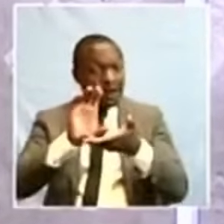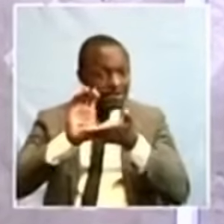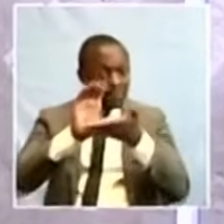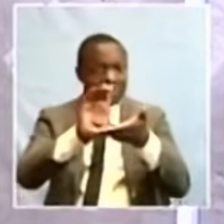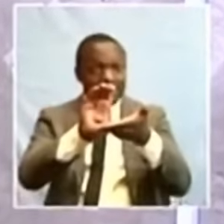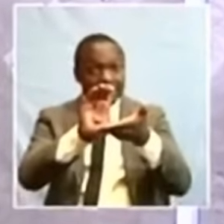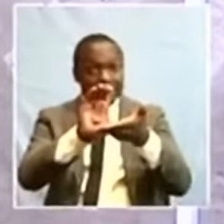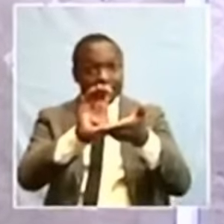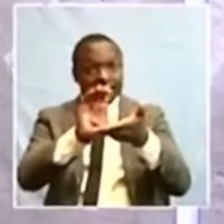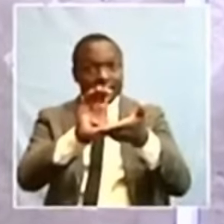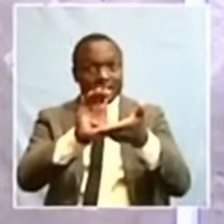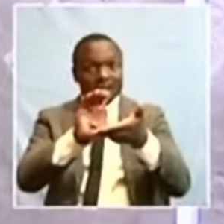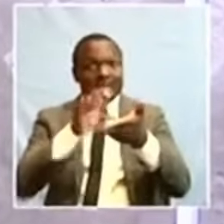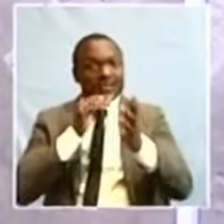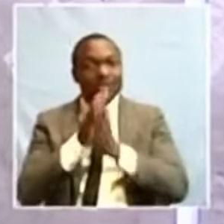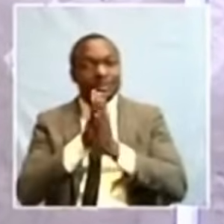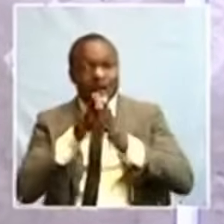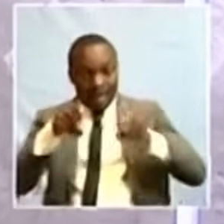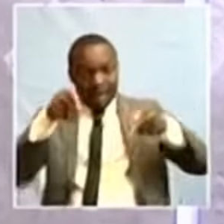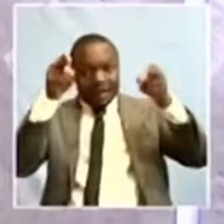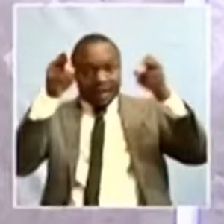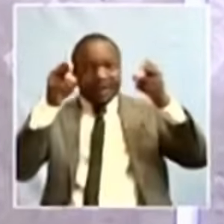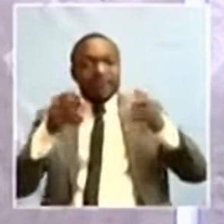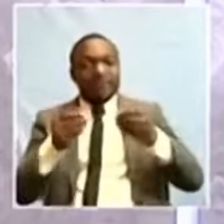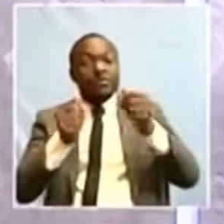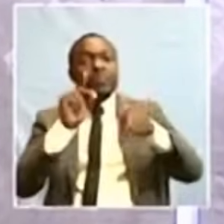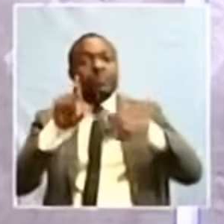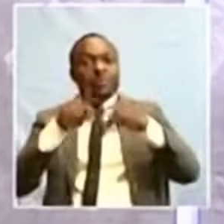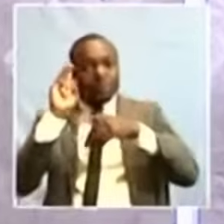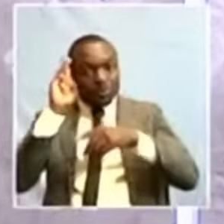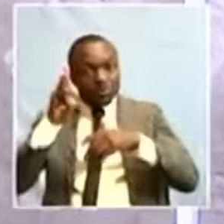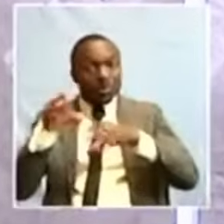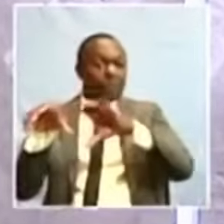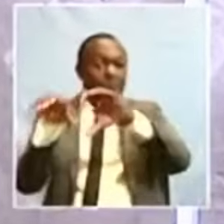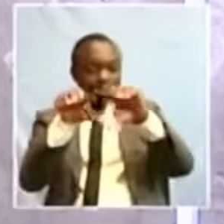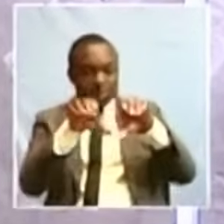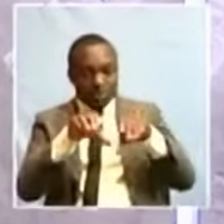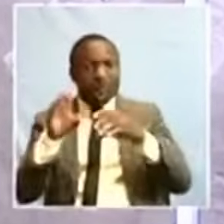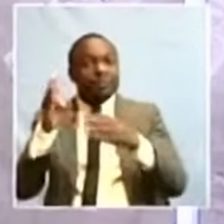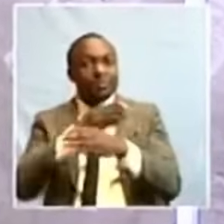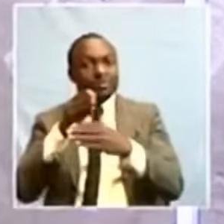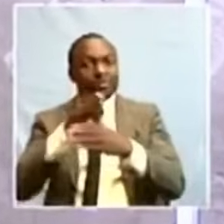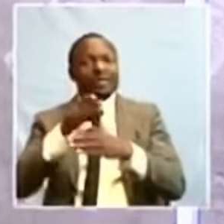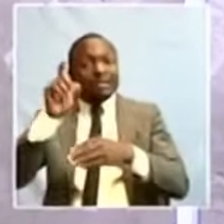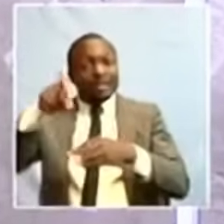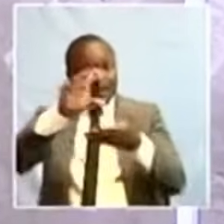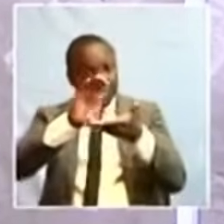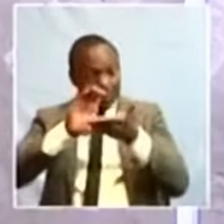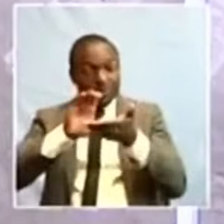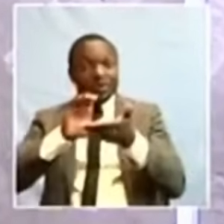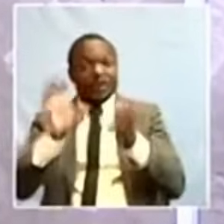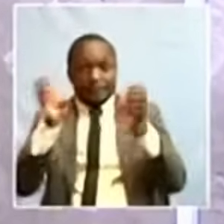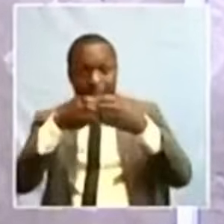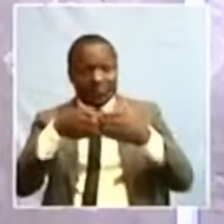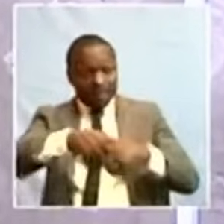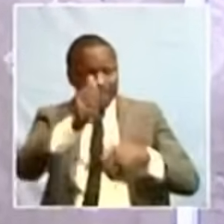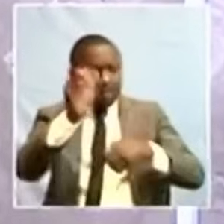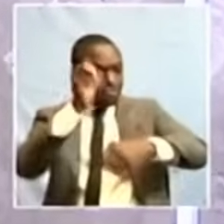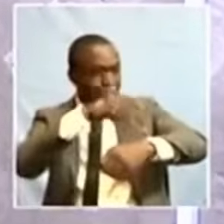gone up, and very few people in this country will be doing business because they will need to borrow from banks for them to